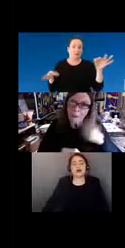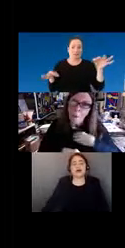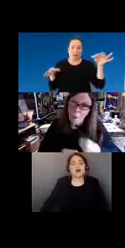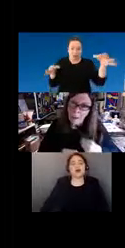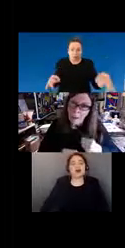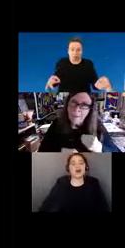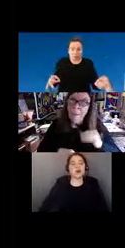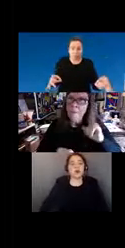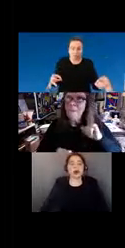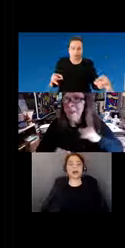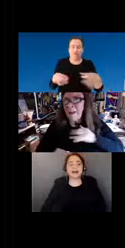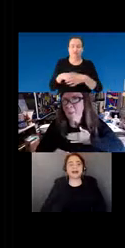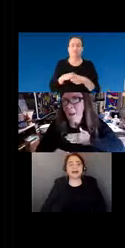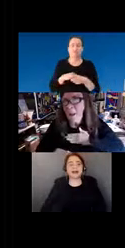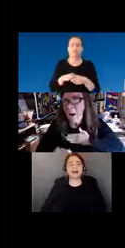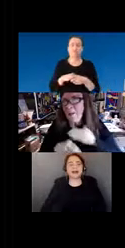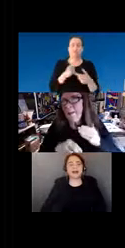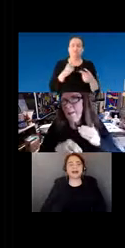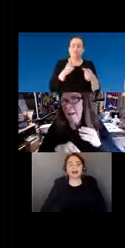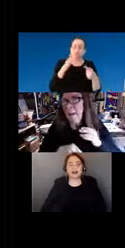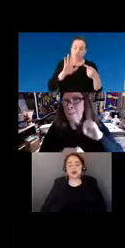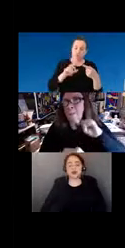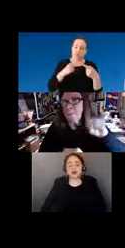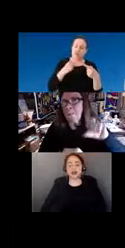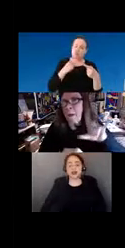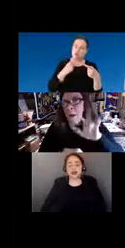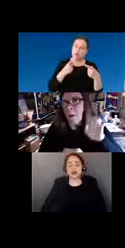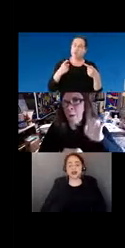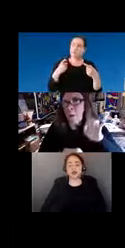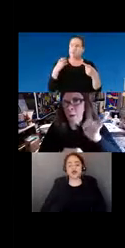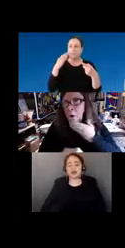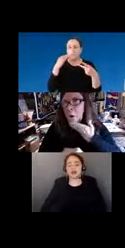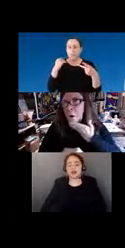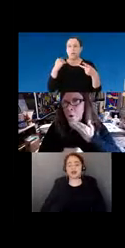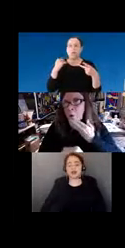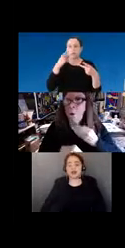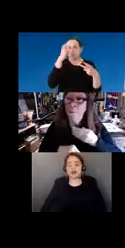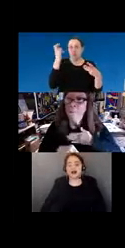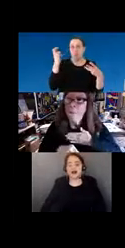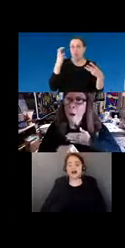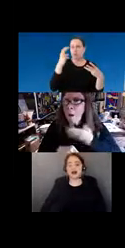and red, white, blue, black colors